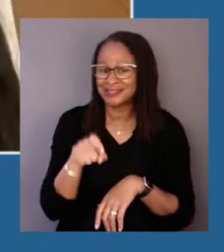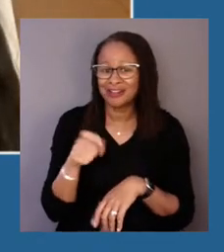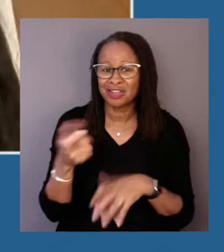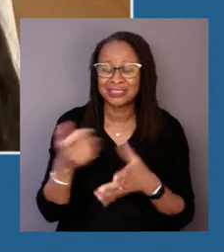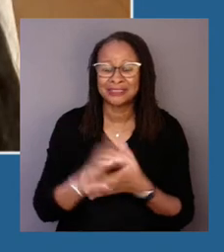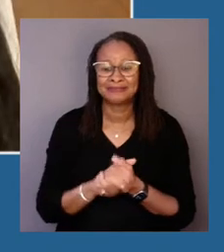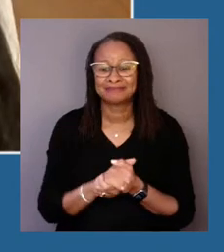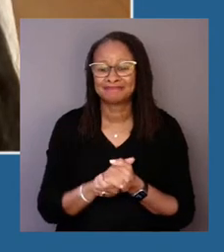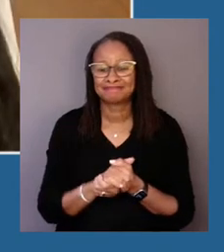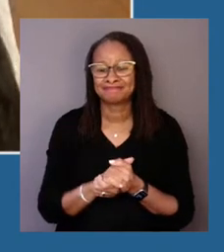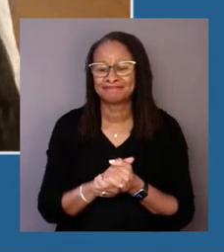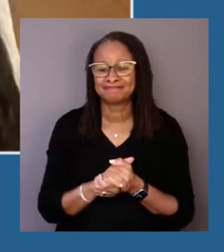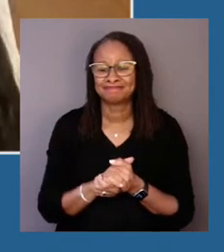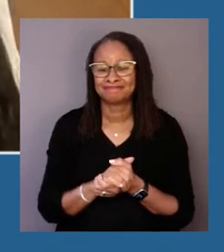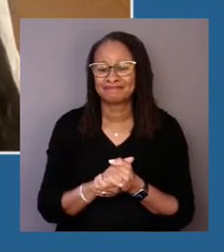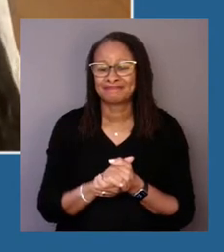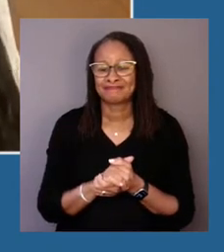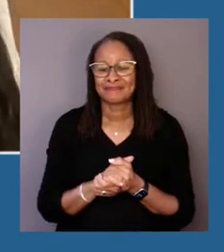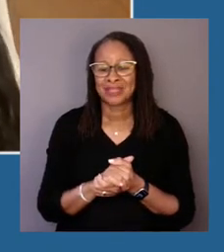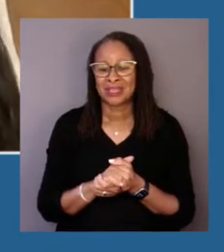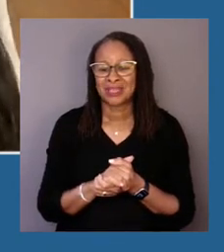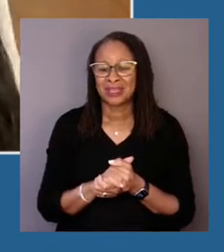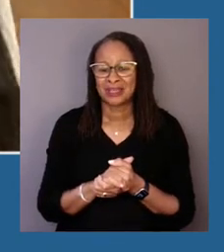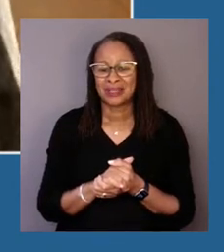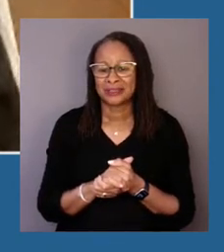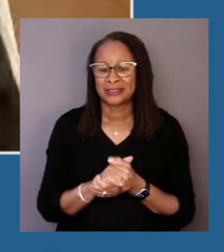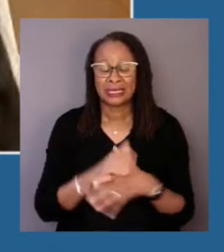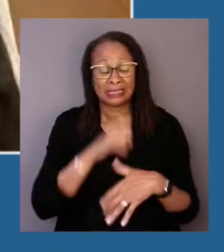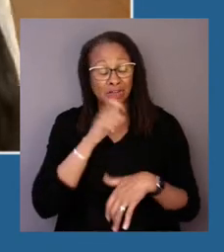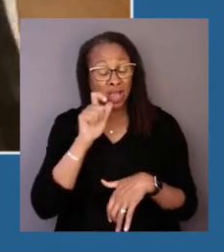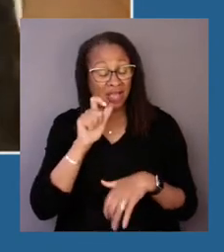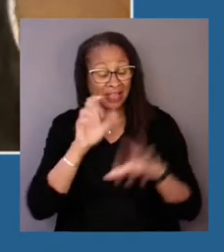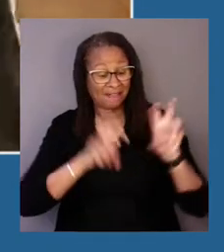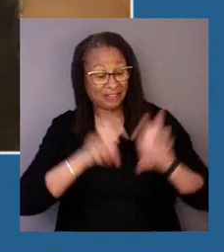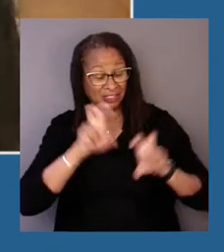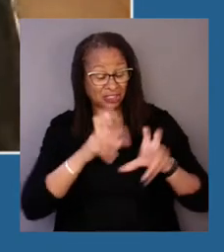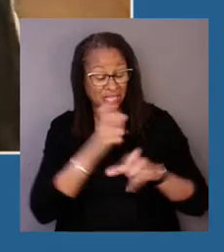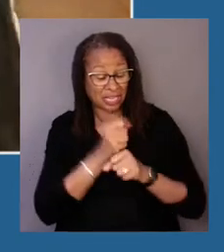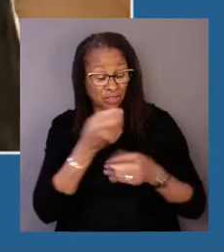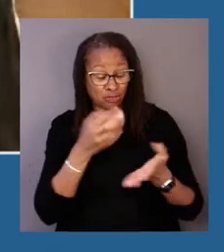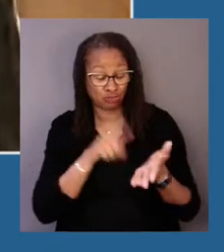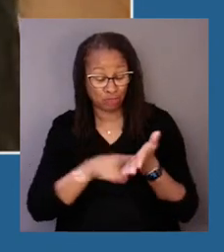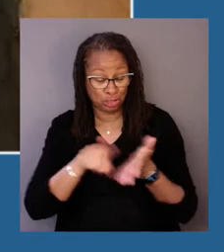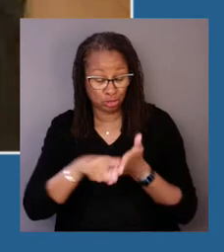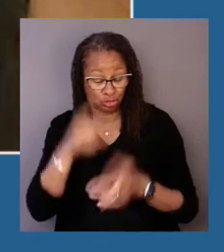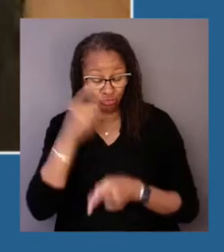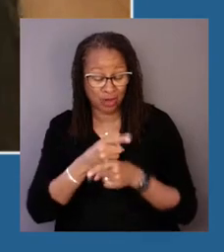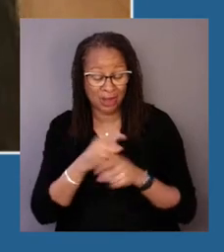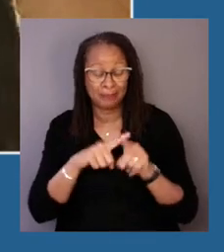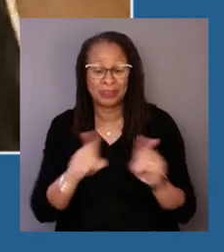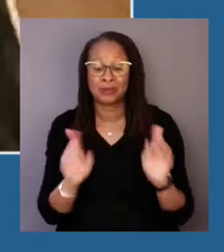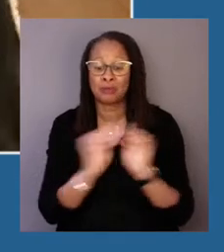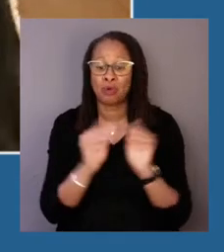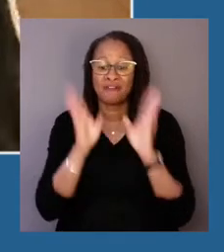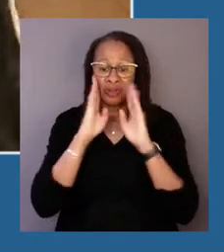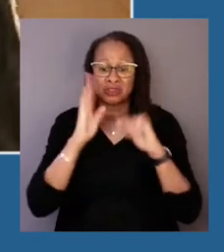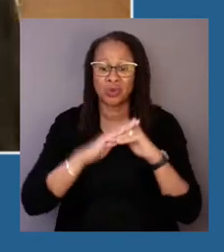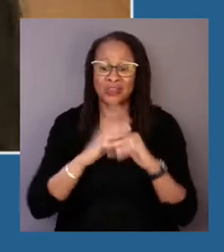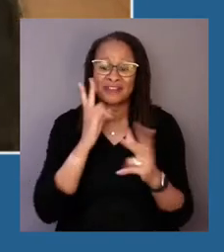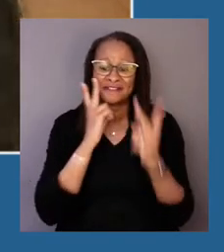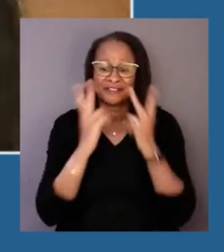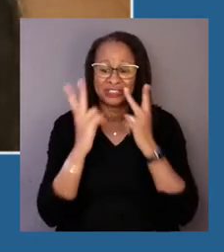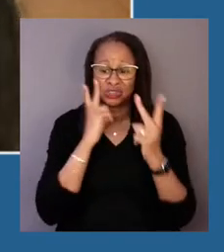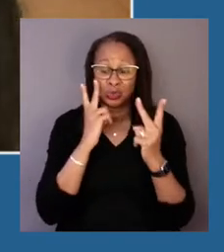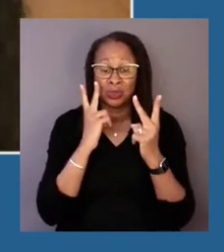I feel like either they're not necessarily invested in getting the research right, what they're more focused on is the visual kind of final